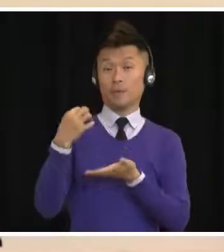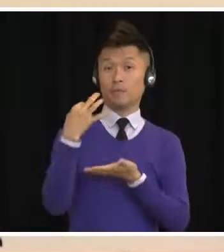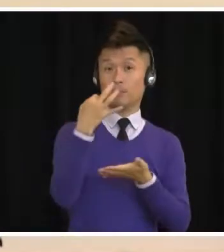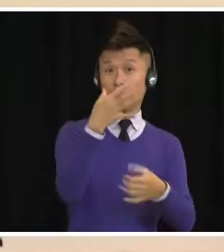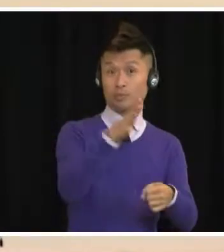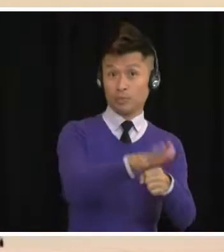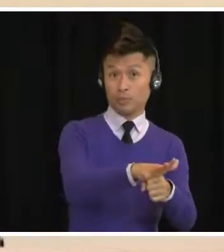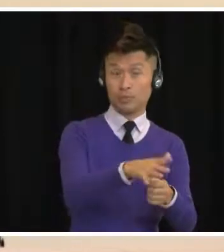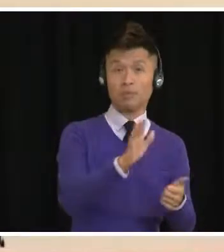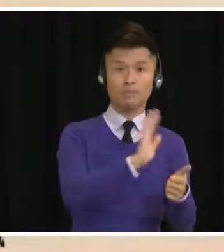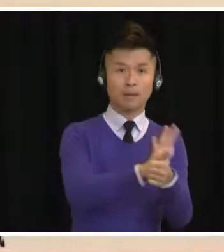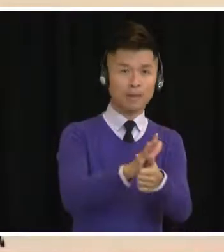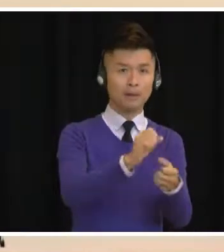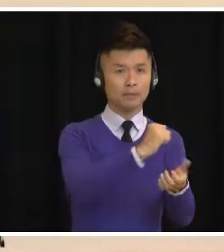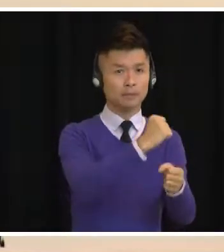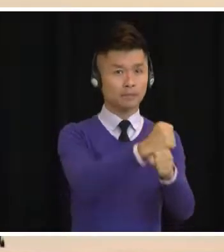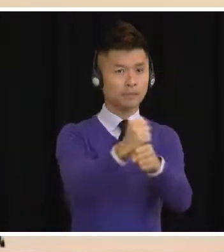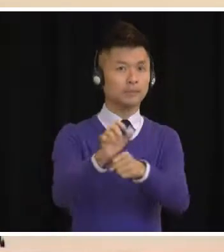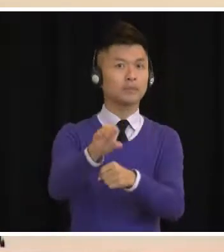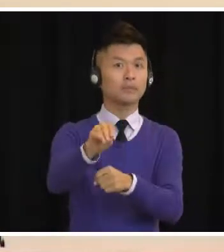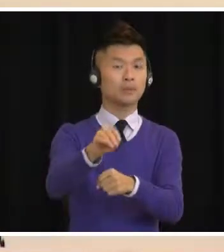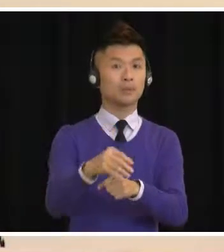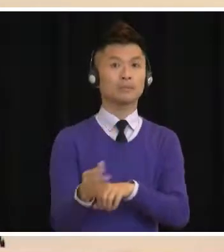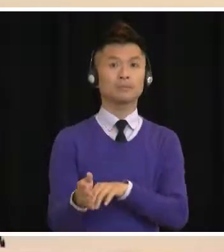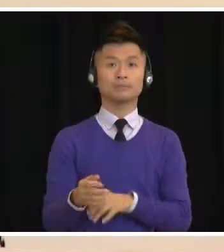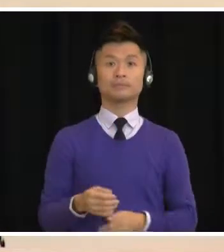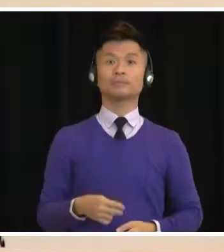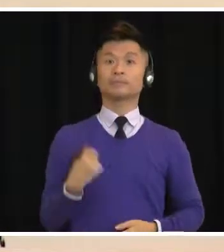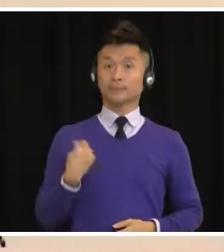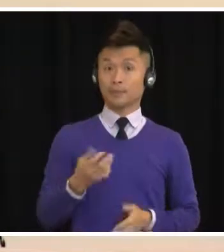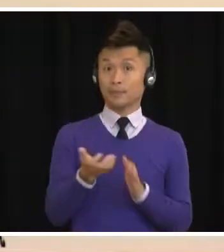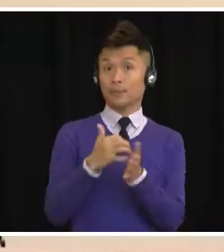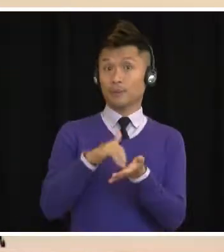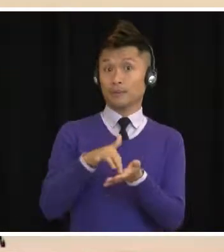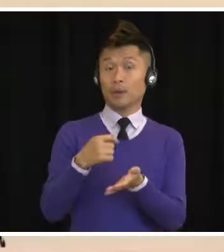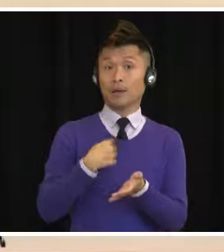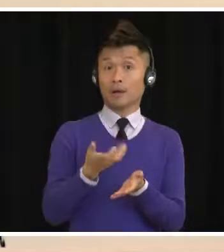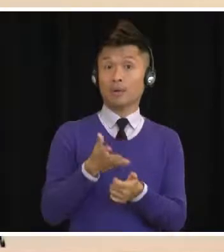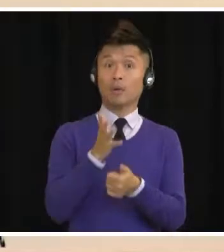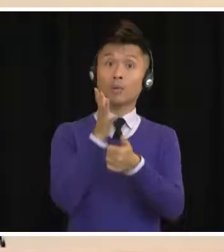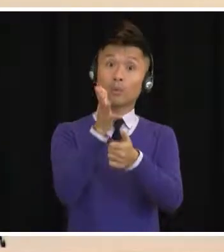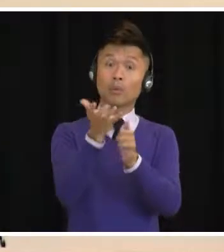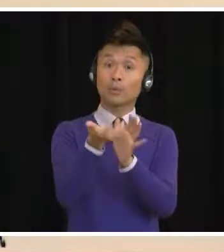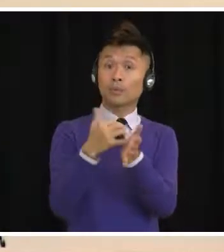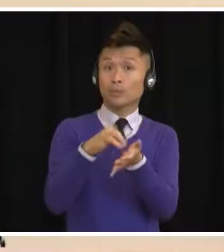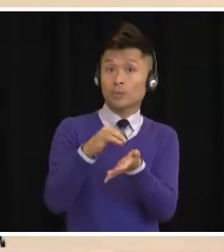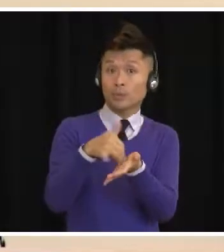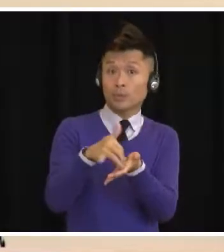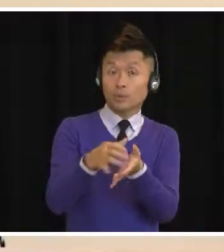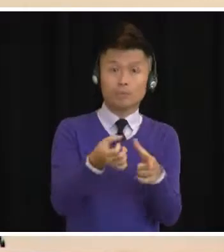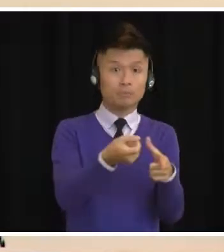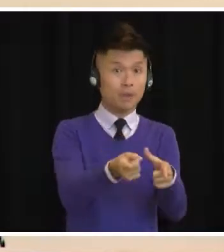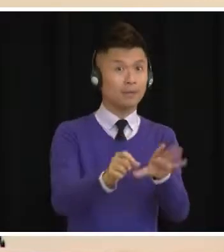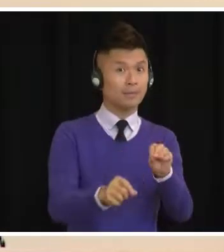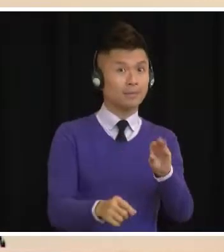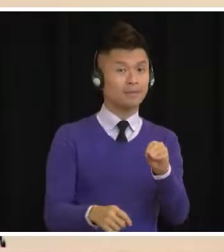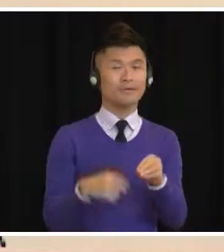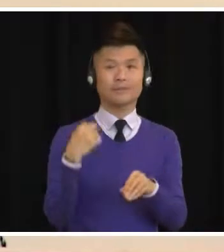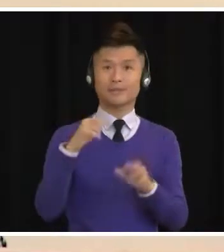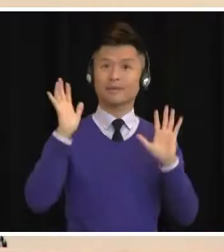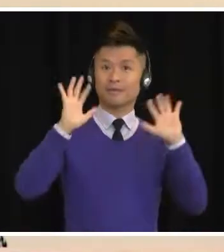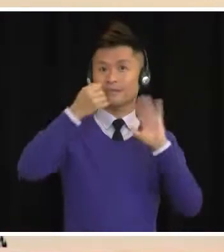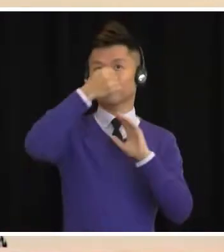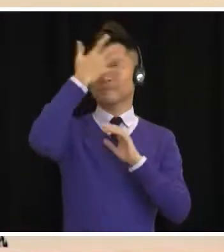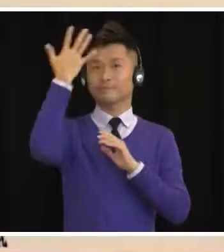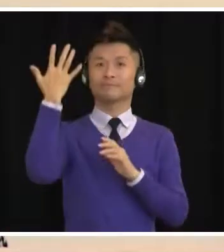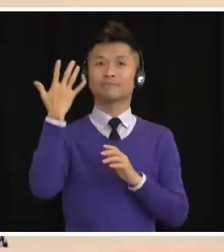budgeting, I asked about transparency of budgeting and accessible budgeting information for children.